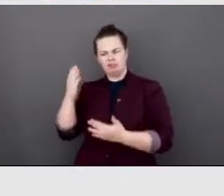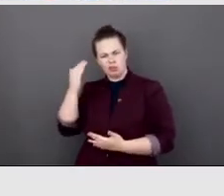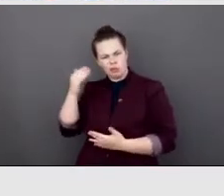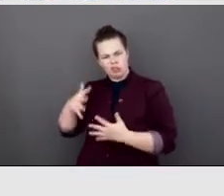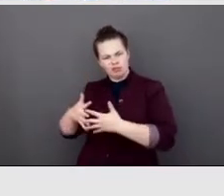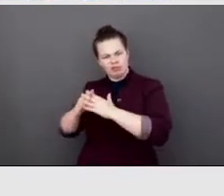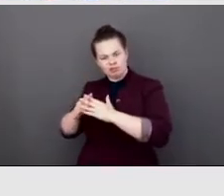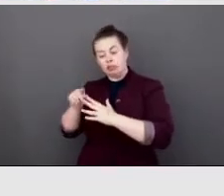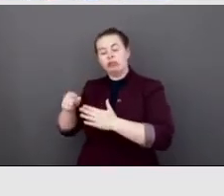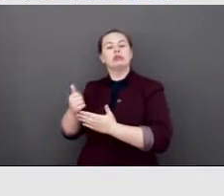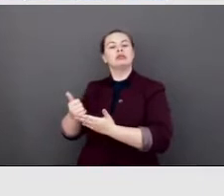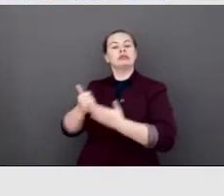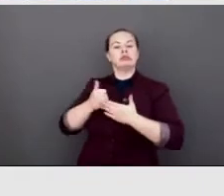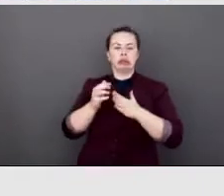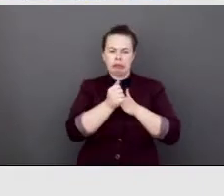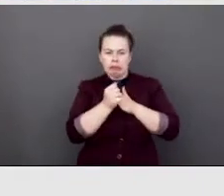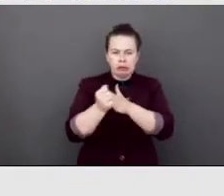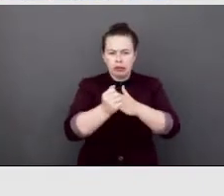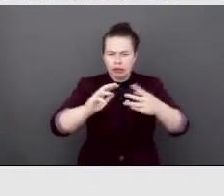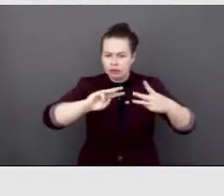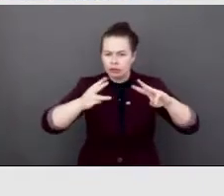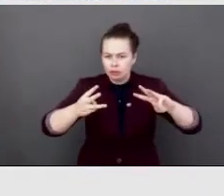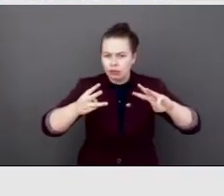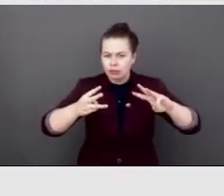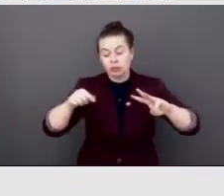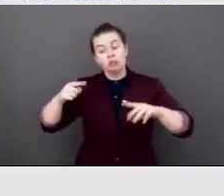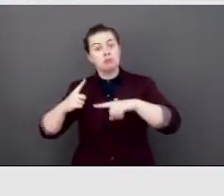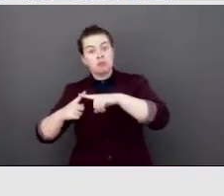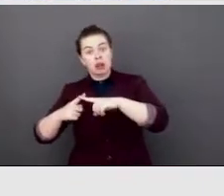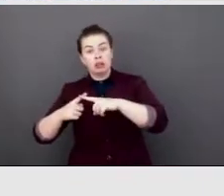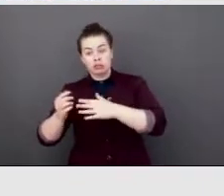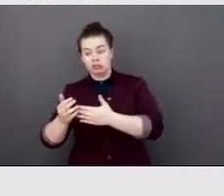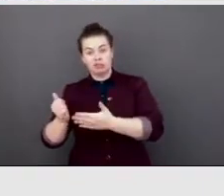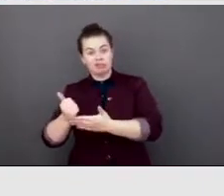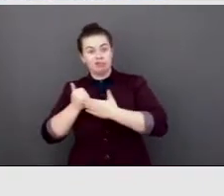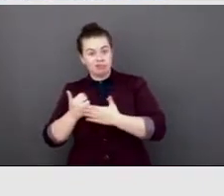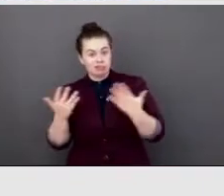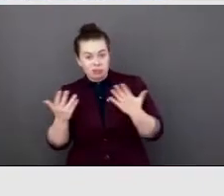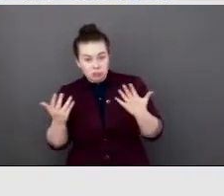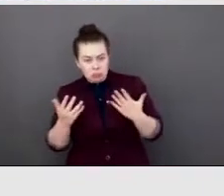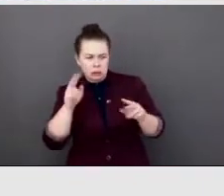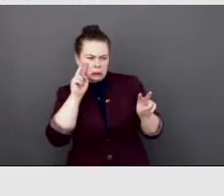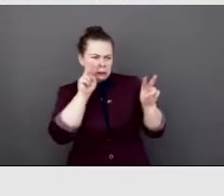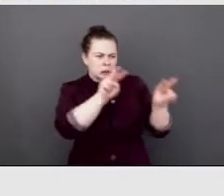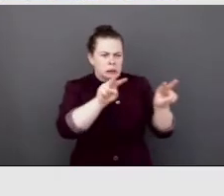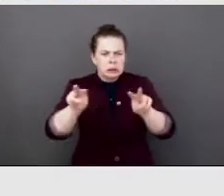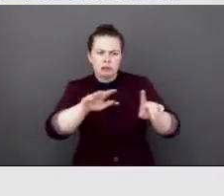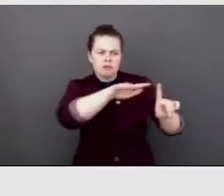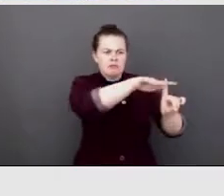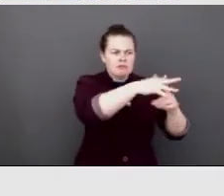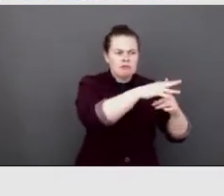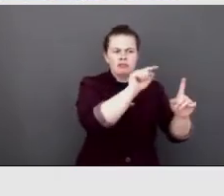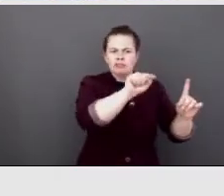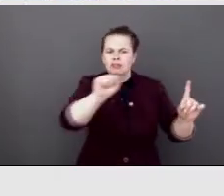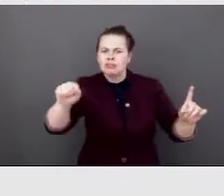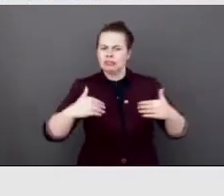a guide for the development of the SHAPES platform. It helps us to capture the range of contextual factors that make up